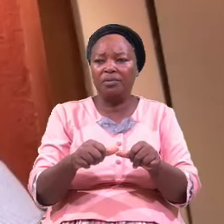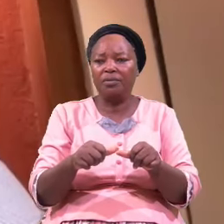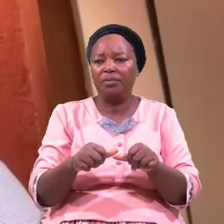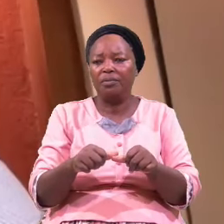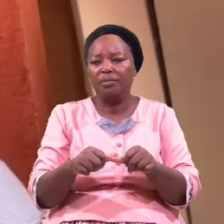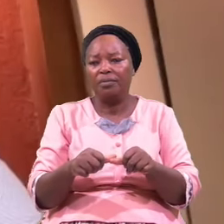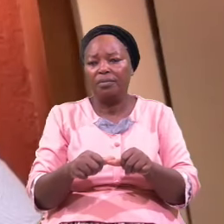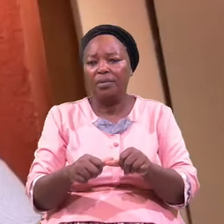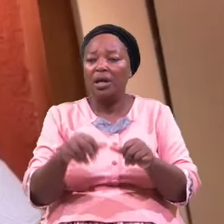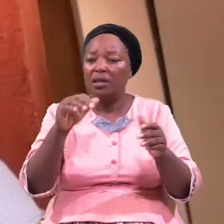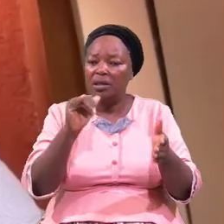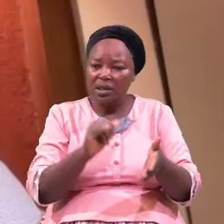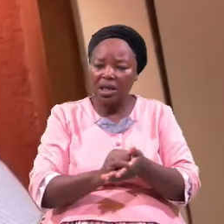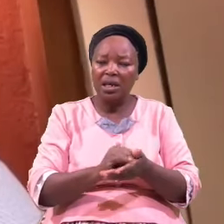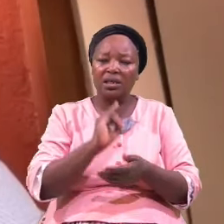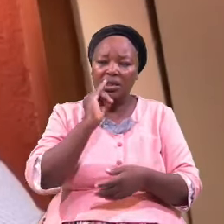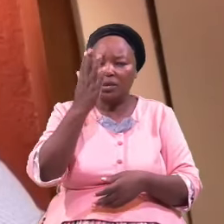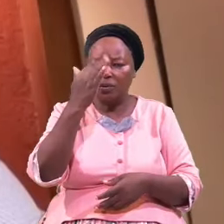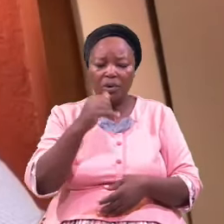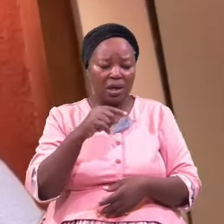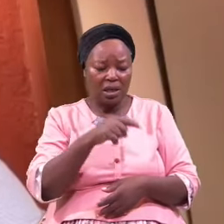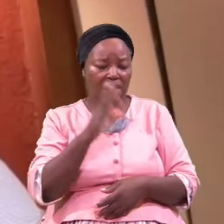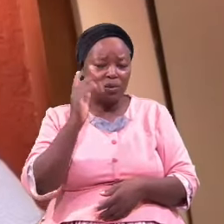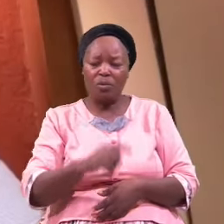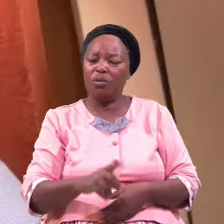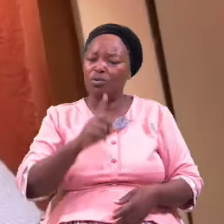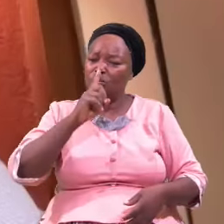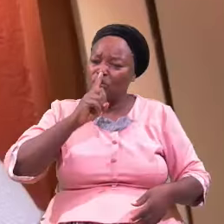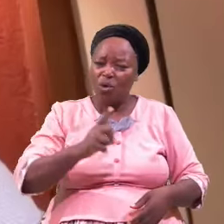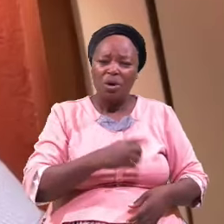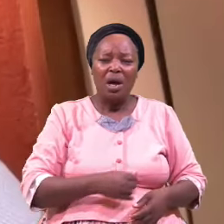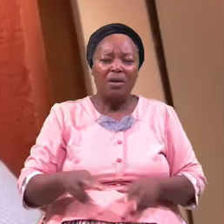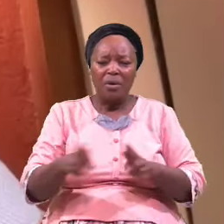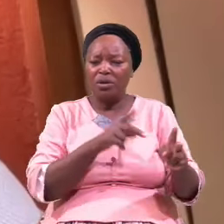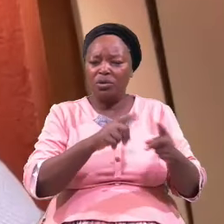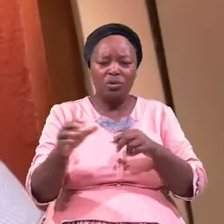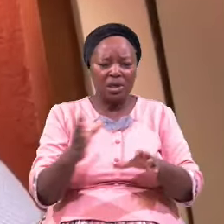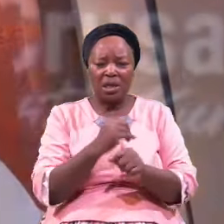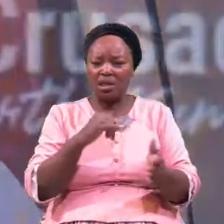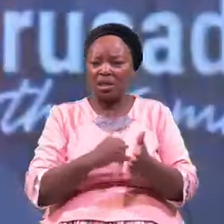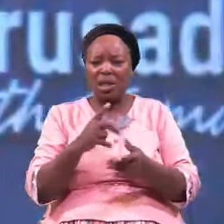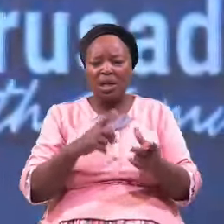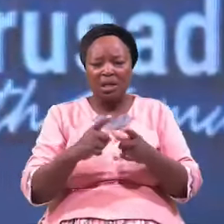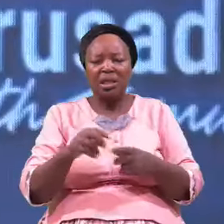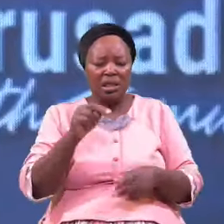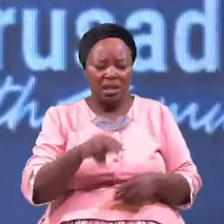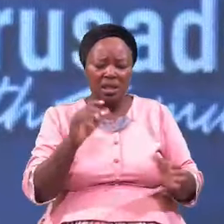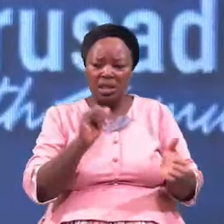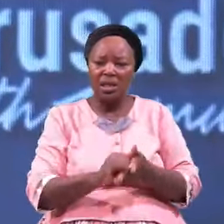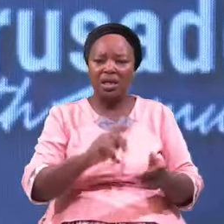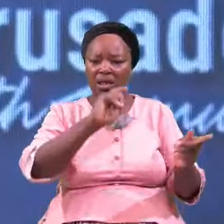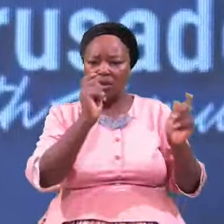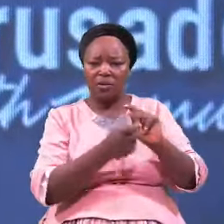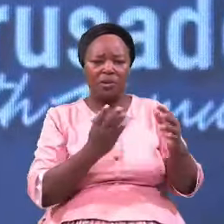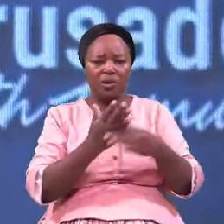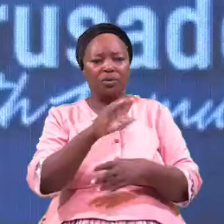That's Why He Was Dead Spirit He Needed Transformation Through Conversion